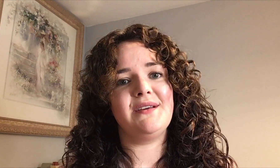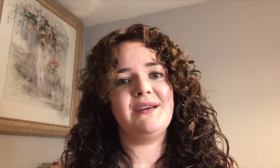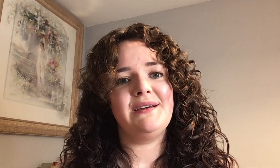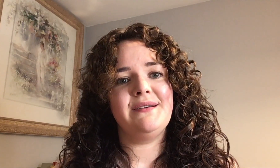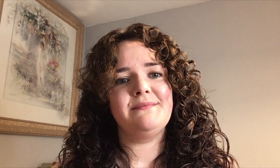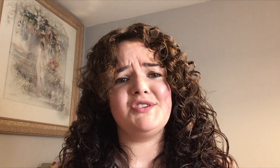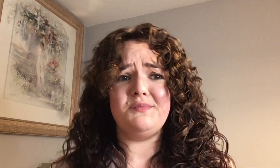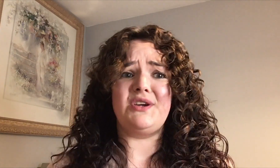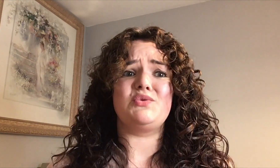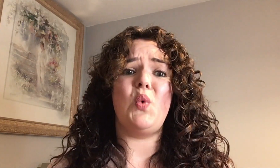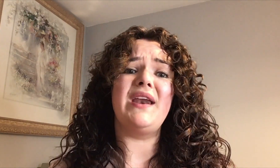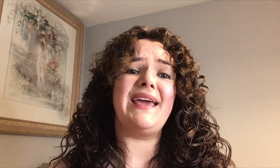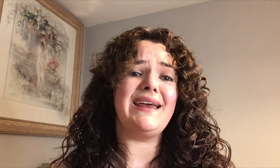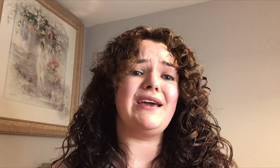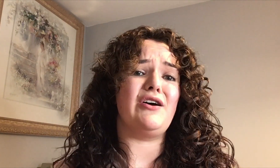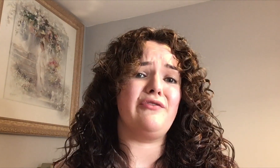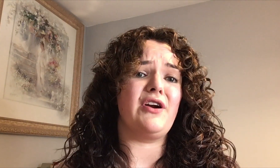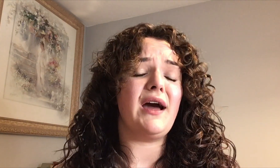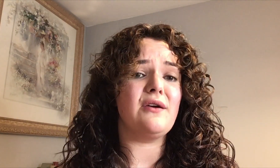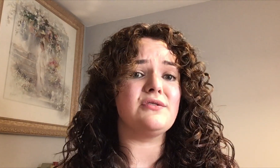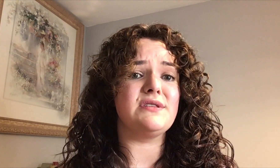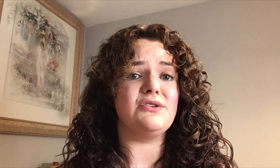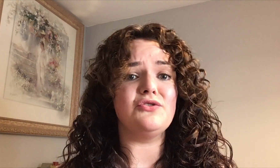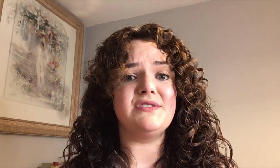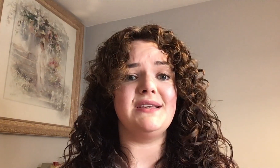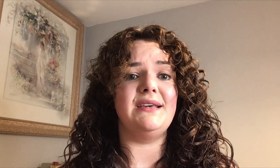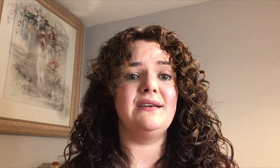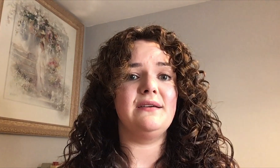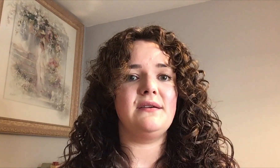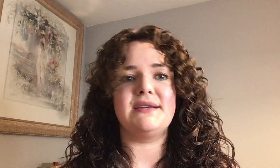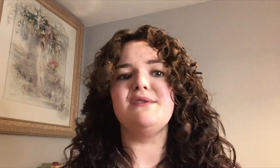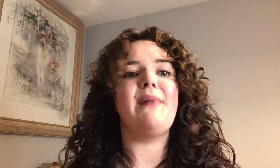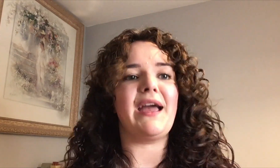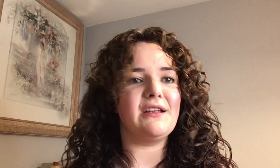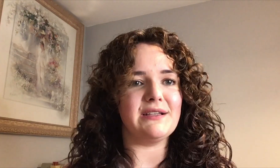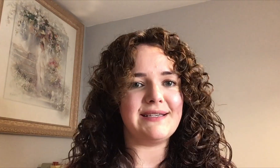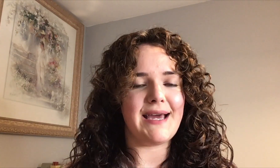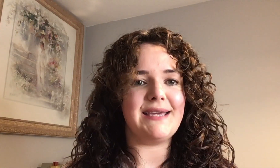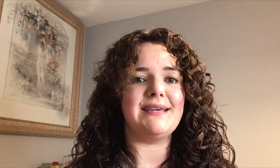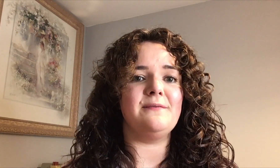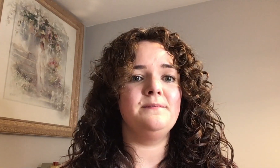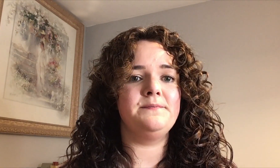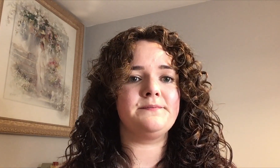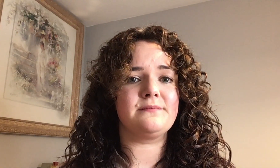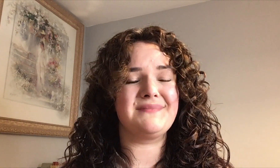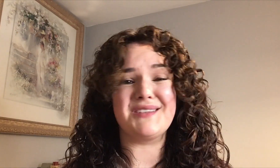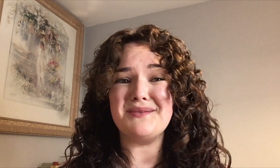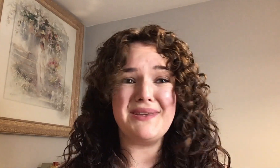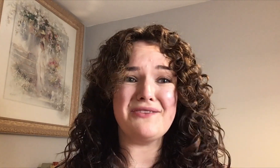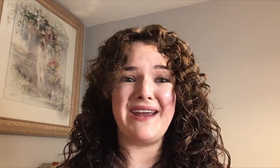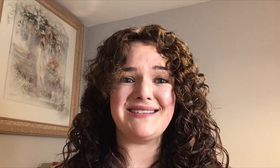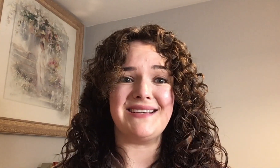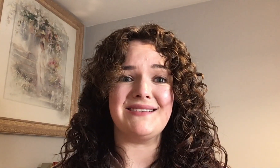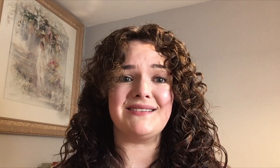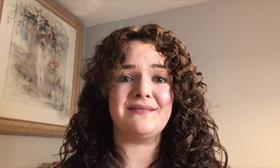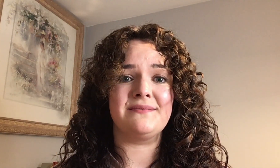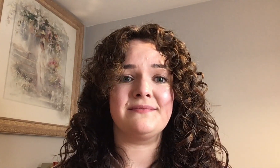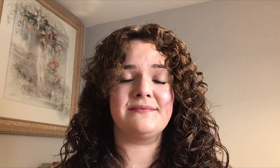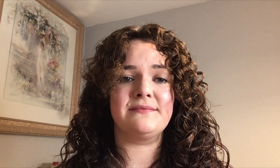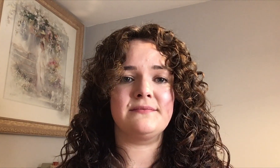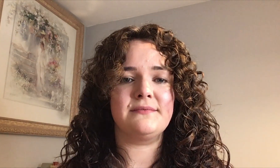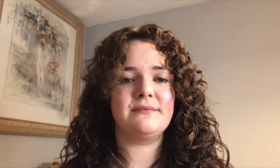is, just because one area of their house that you see is immaculately tidy, doesn't mean the rest